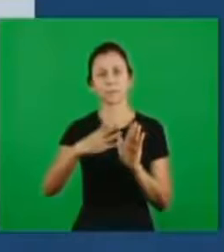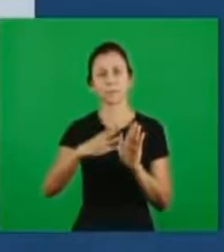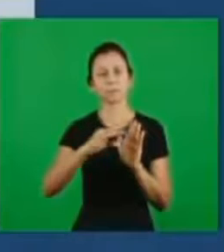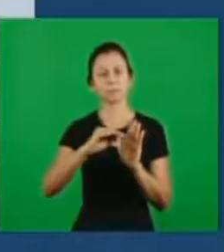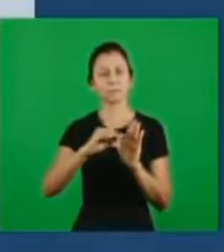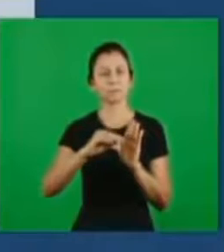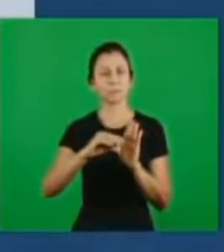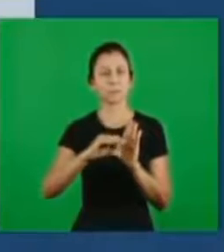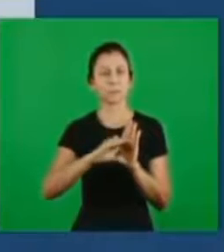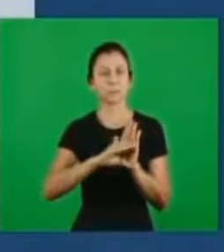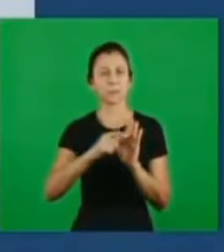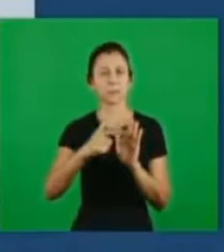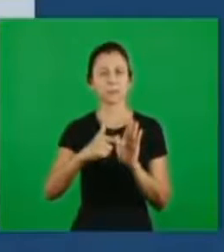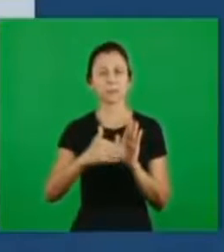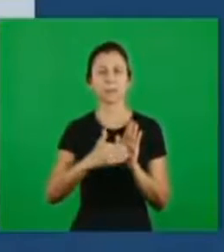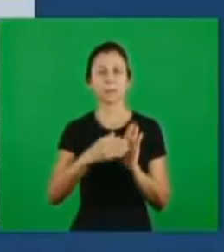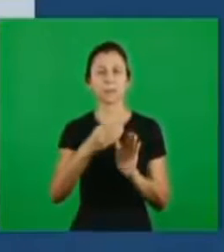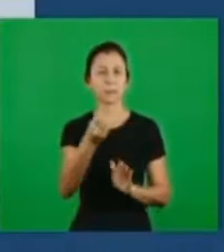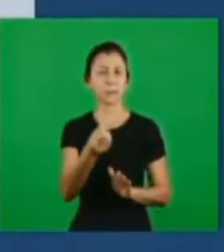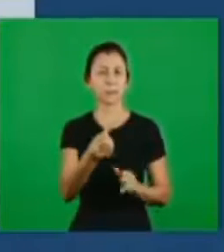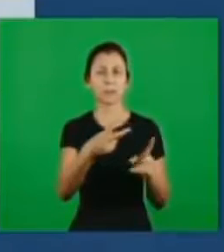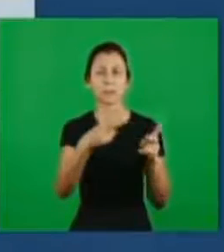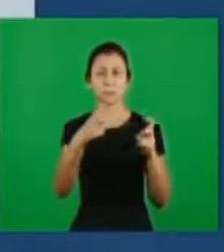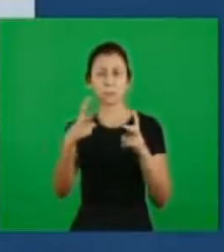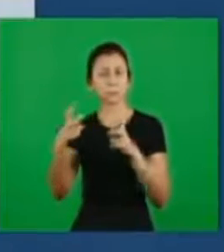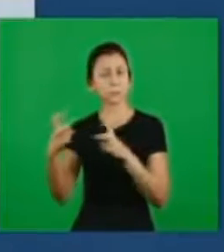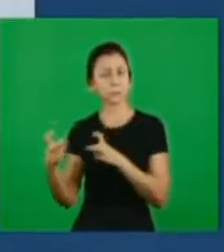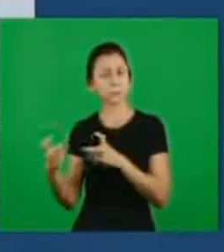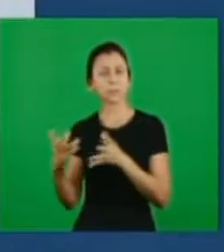6, from 4 to 6, identify